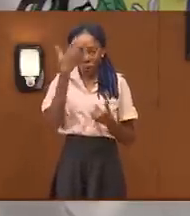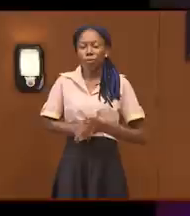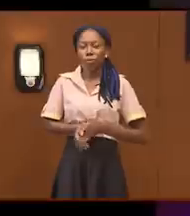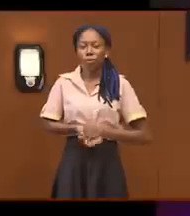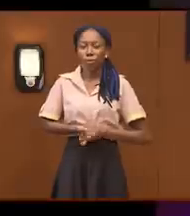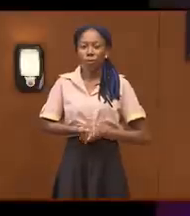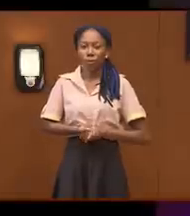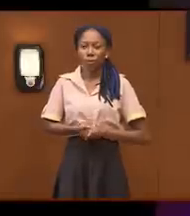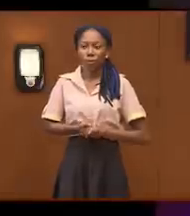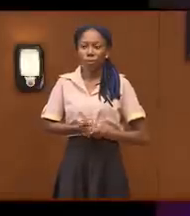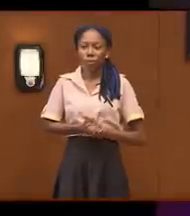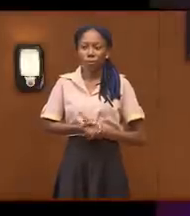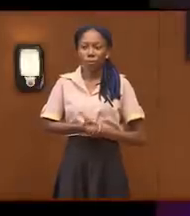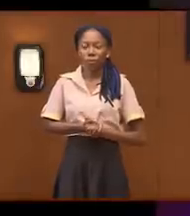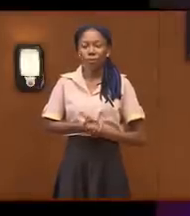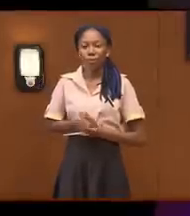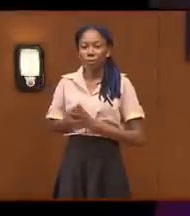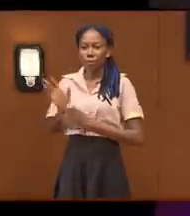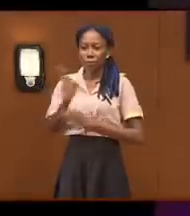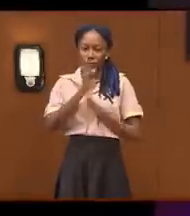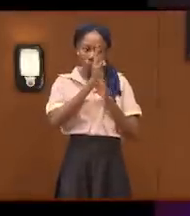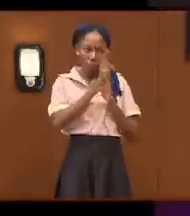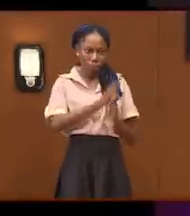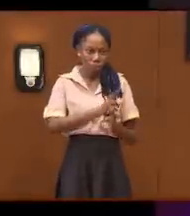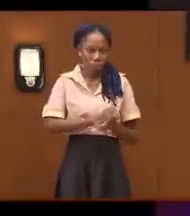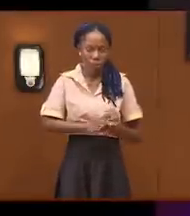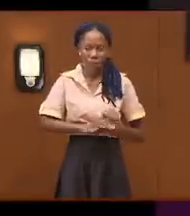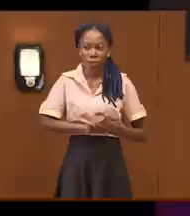you. Your Honor, ma'am.